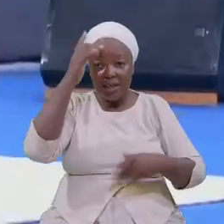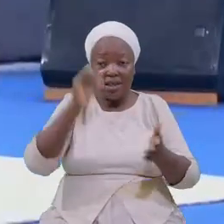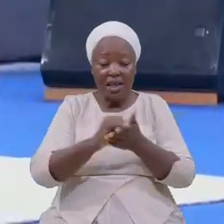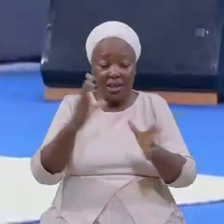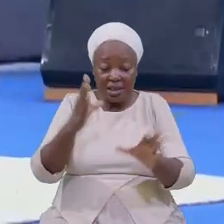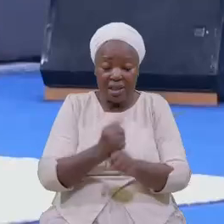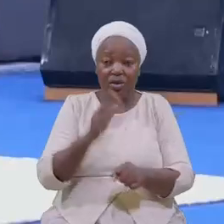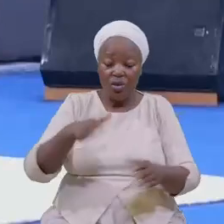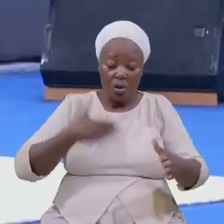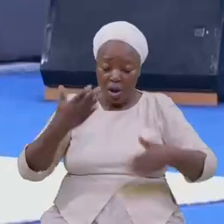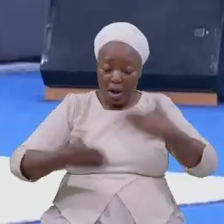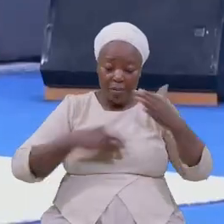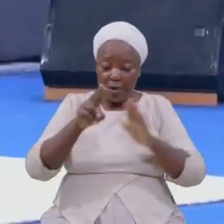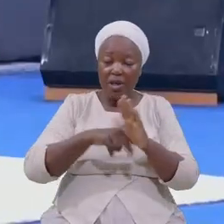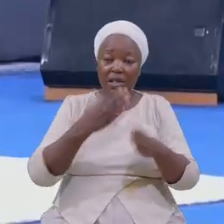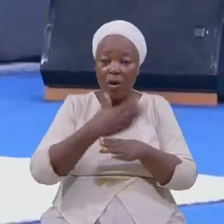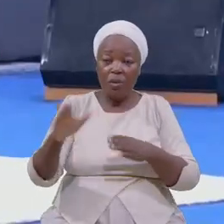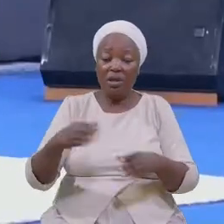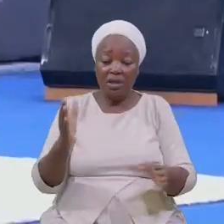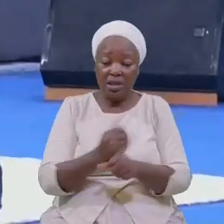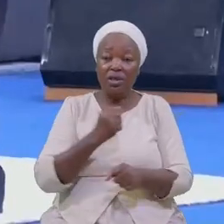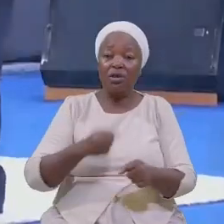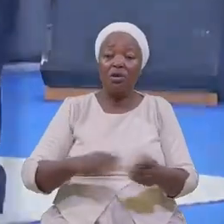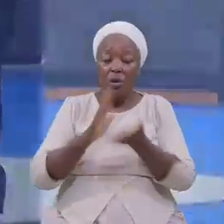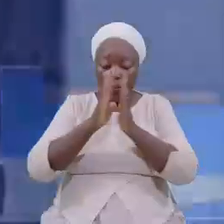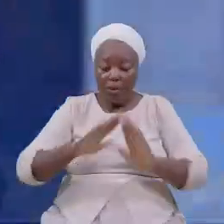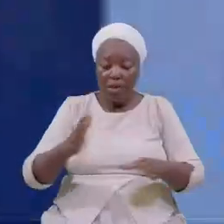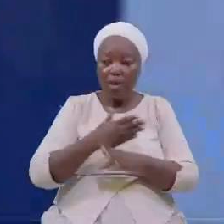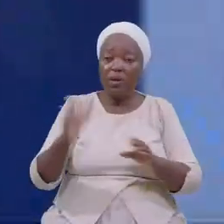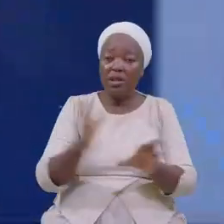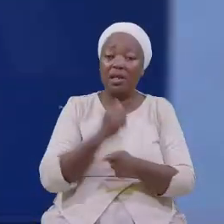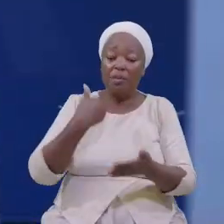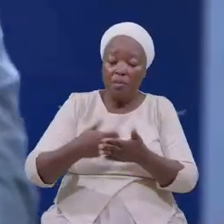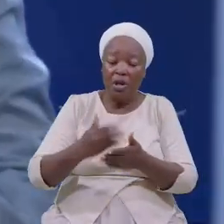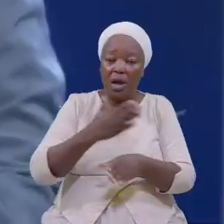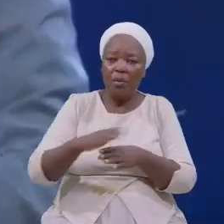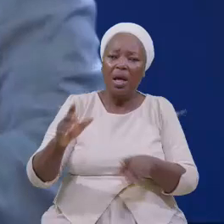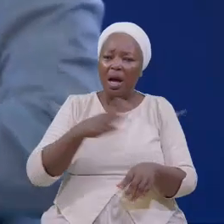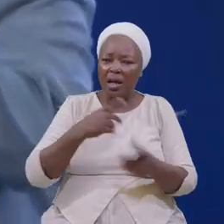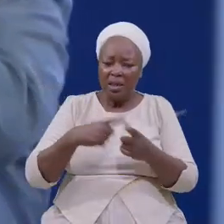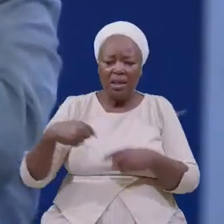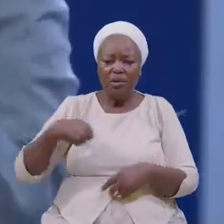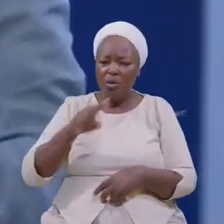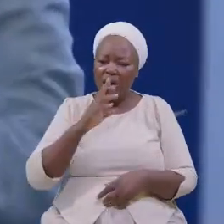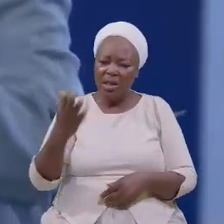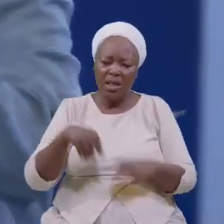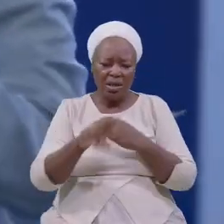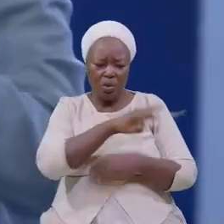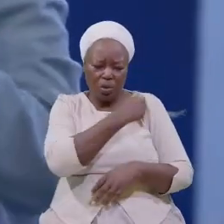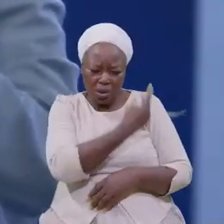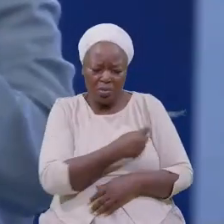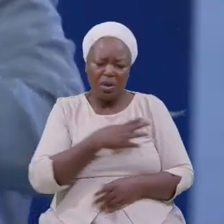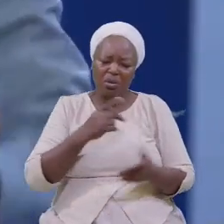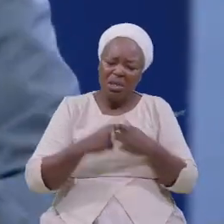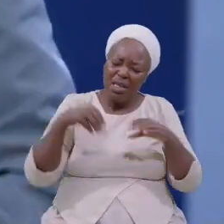away and takes peace away and takes money away, and then we are there in the hospital just languishing